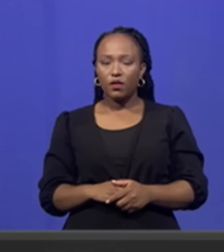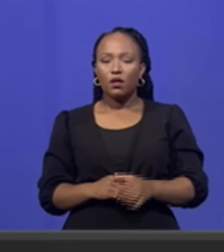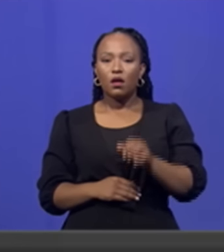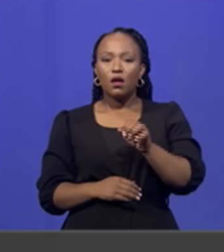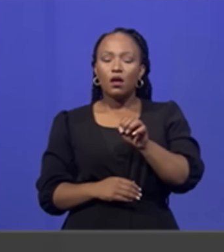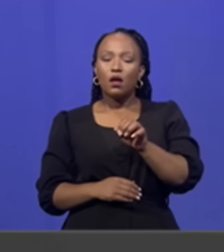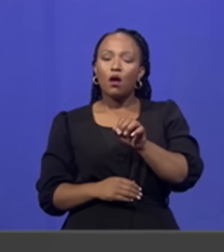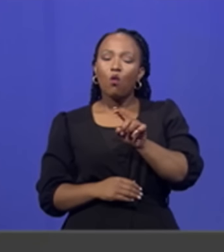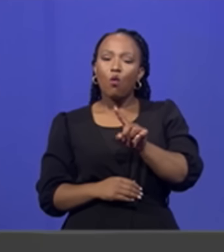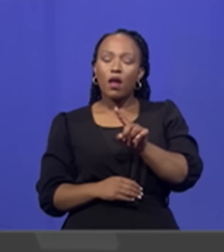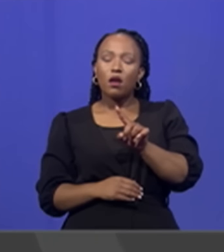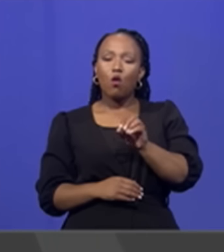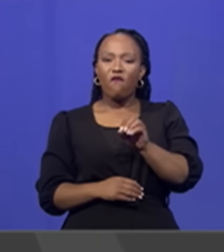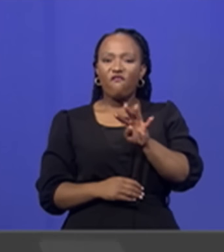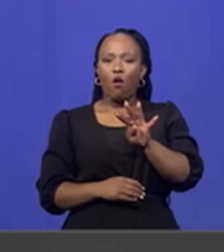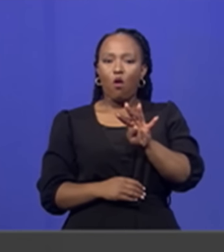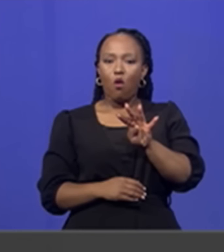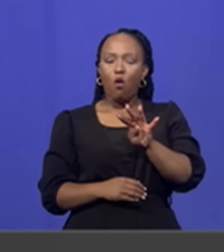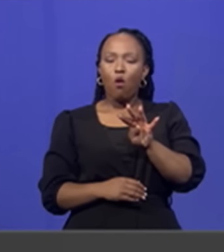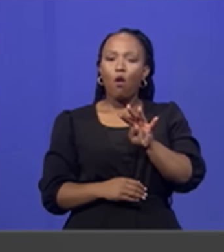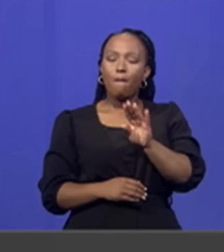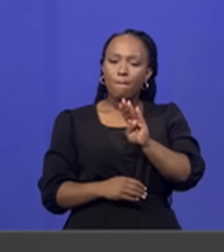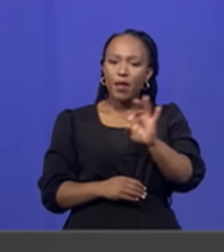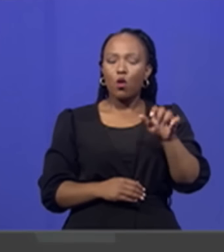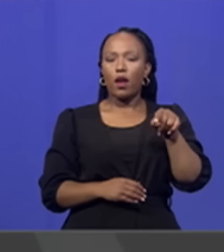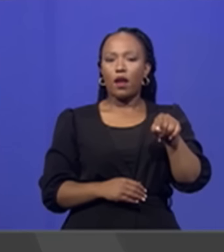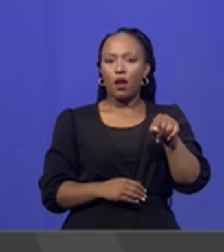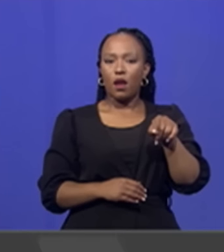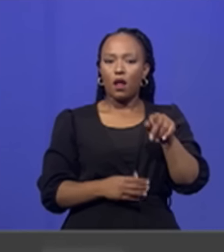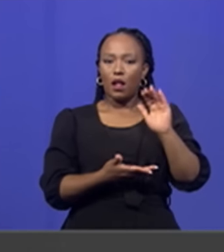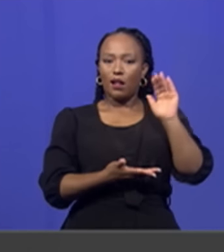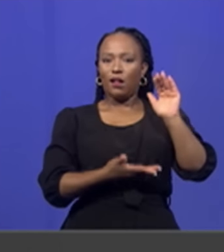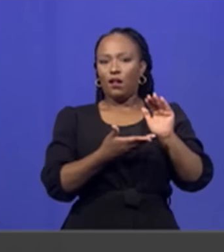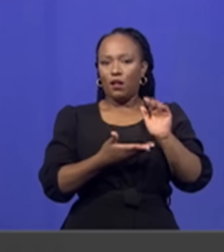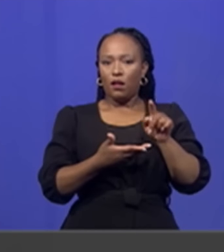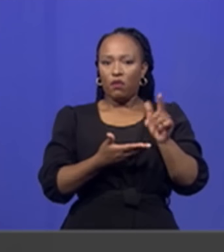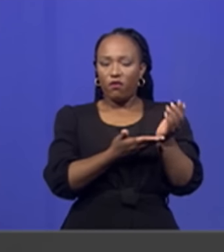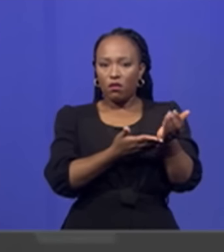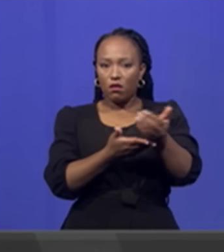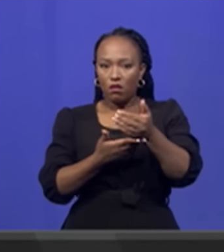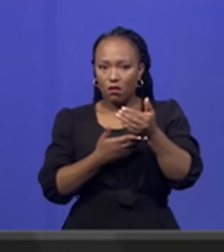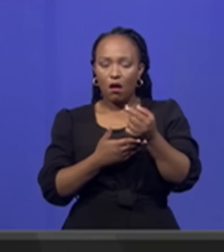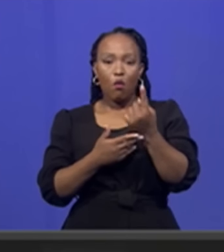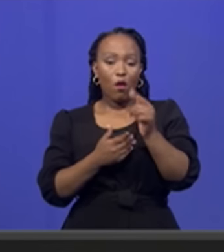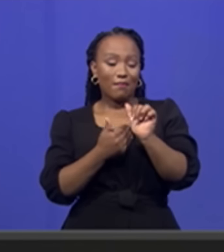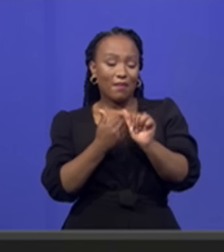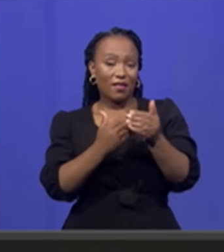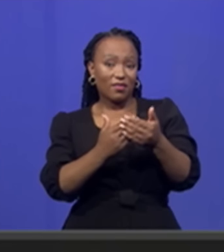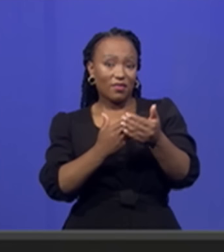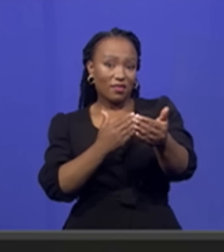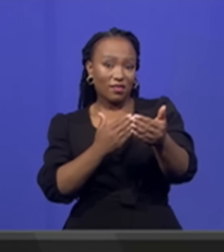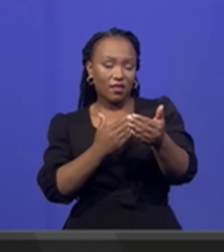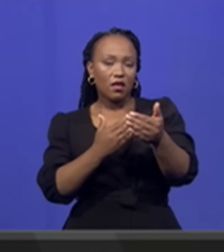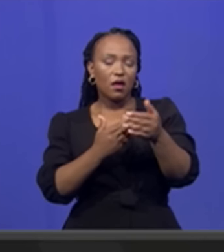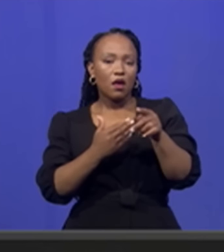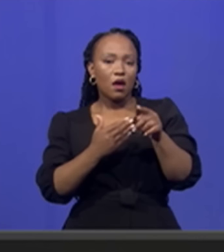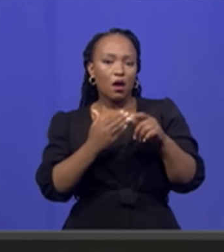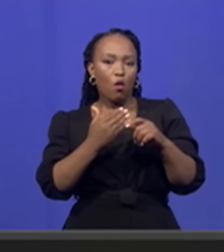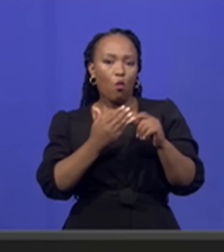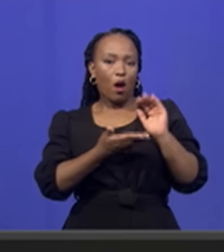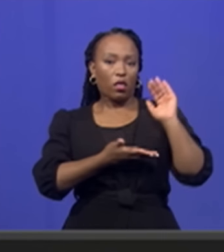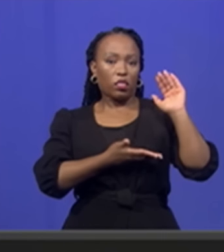for this financial year in terms of total collections. It has been modeled that the 1 month relief is going to cost